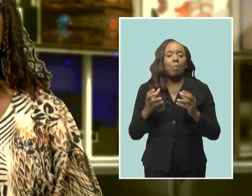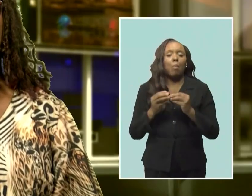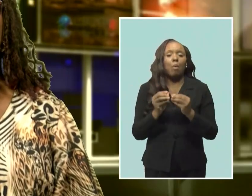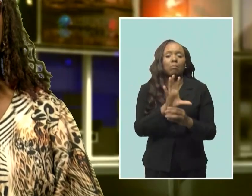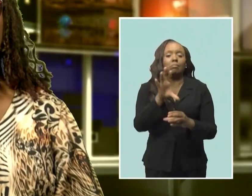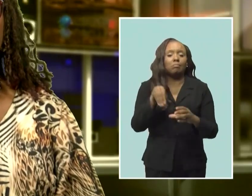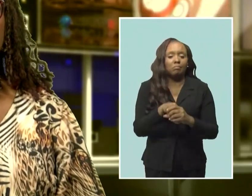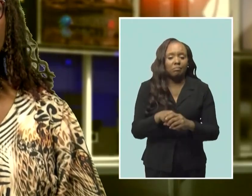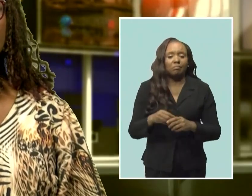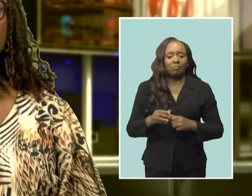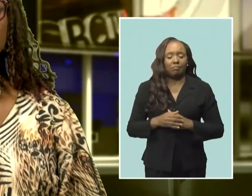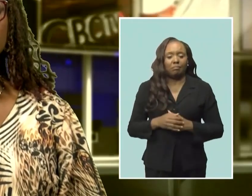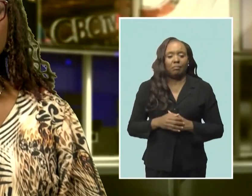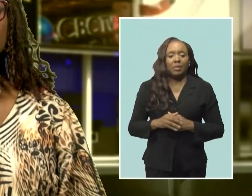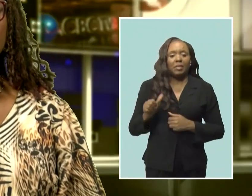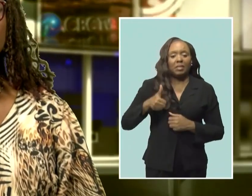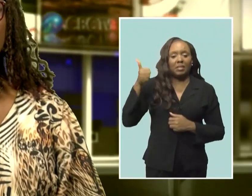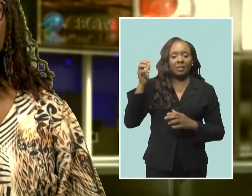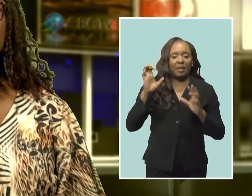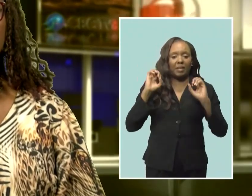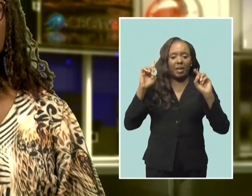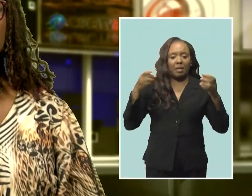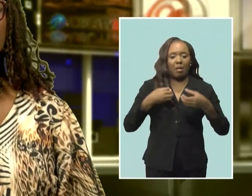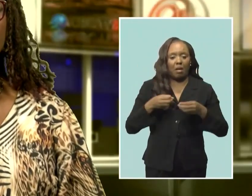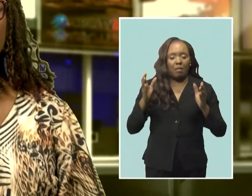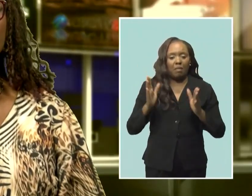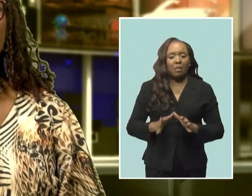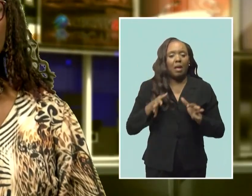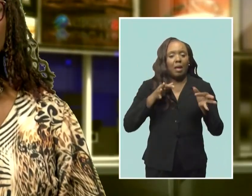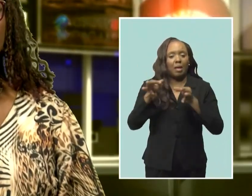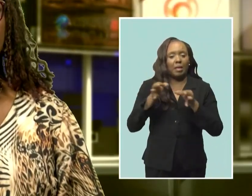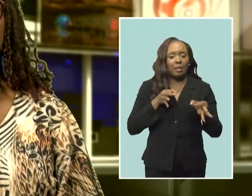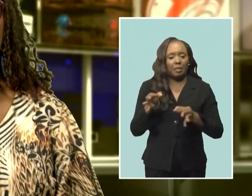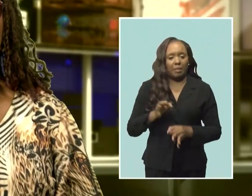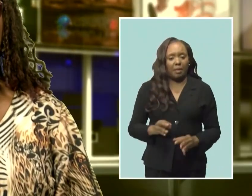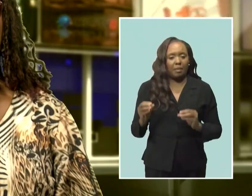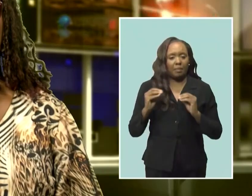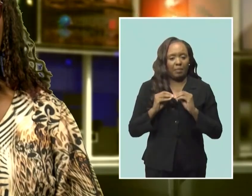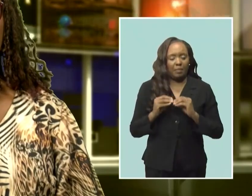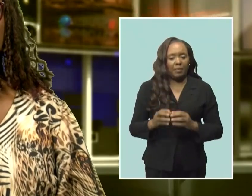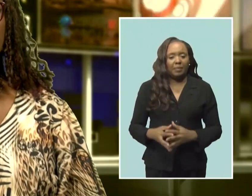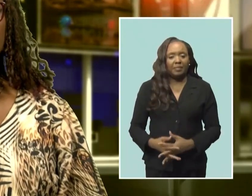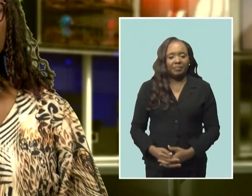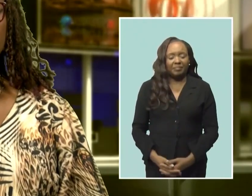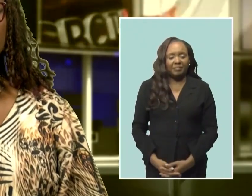Providing more details about the plan is Chief Education Officer Dr. Ramona Archer-Bradshaw.